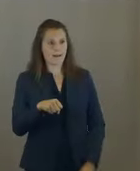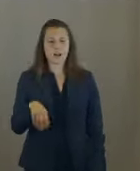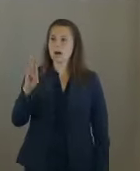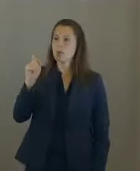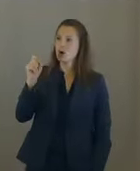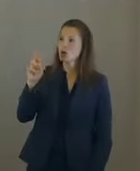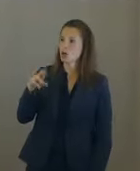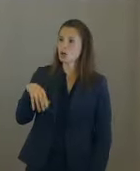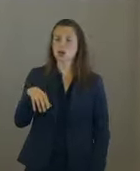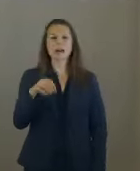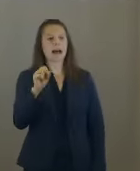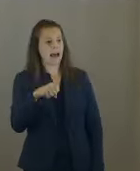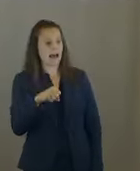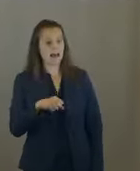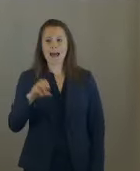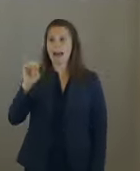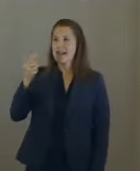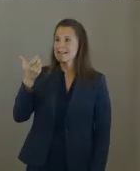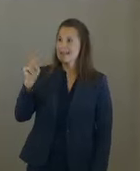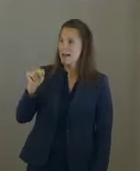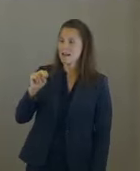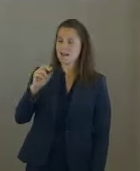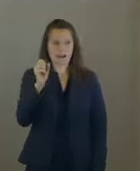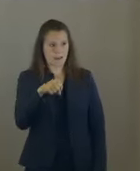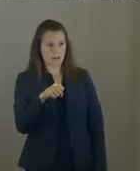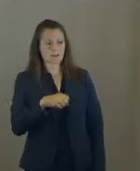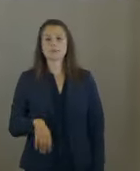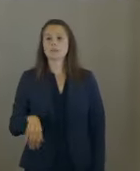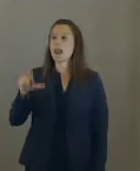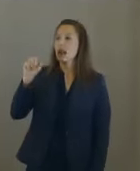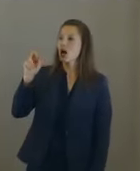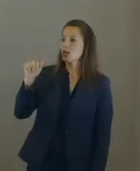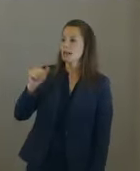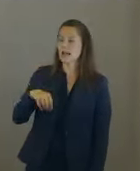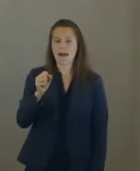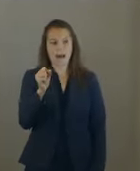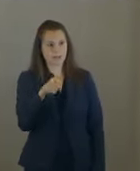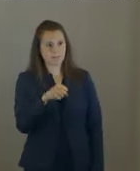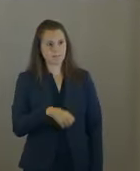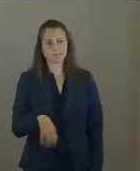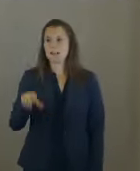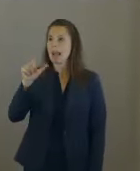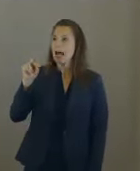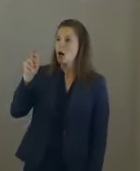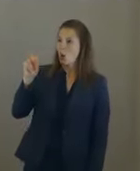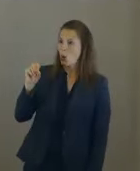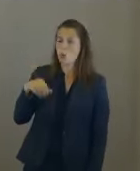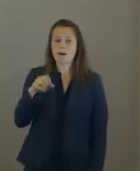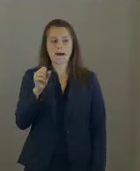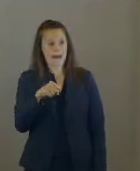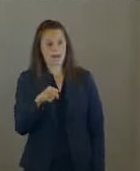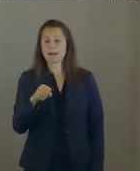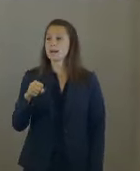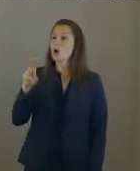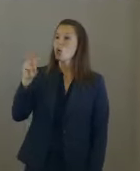Commissioner Barker, Commissioner El Hassan, Aye. Commissioner Lara, Aye. Commissioner Londo, Aye.